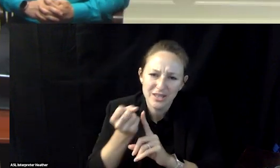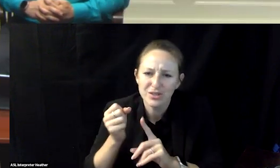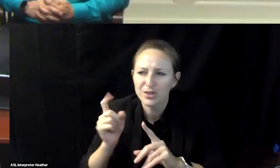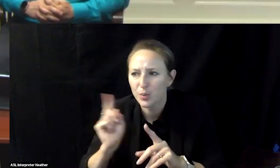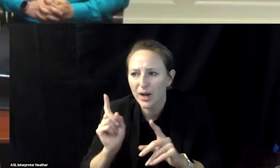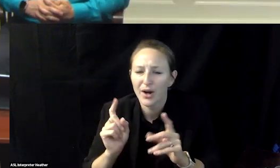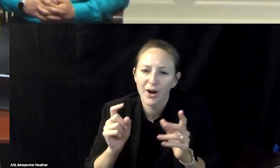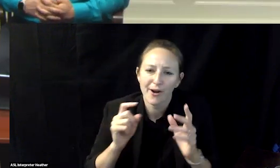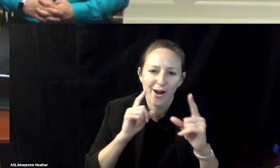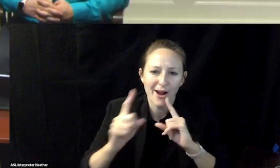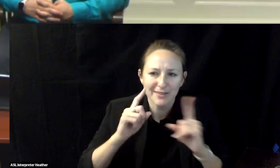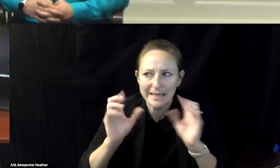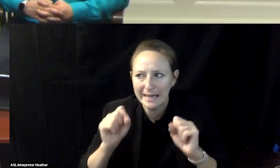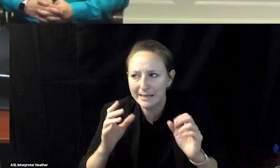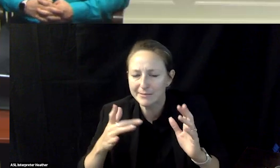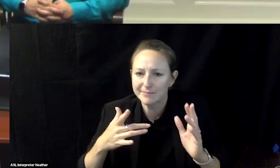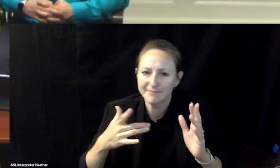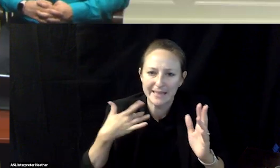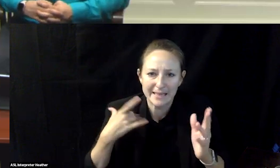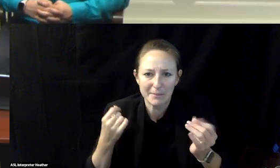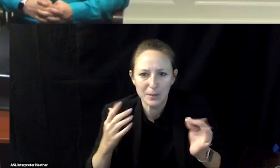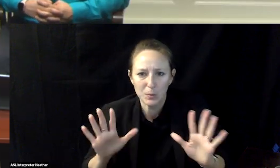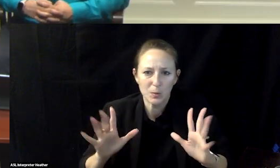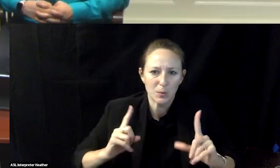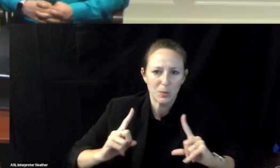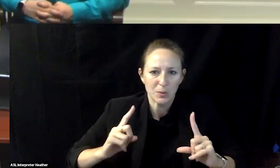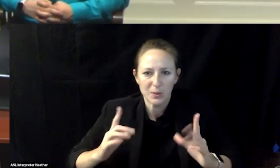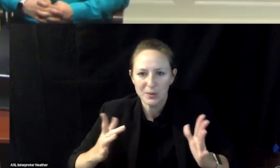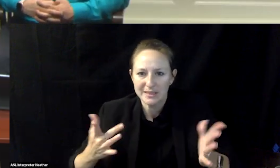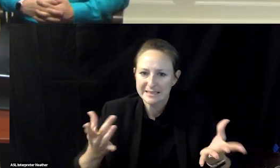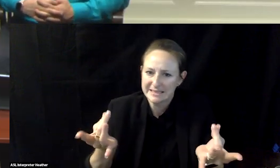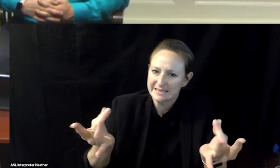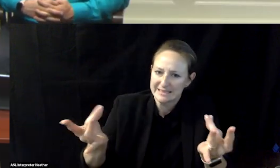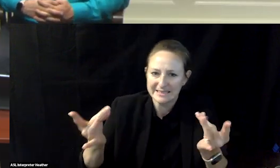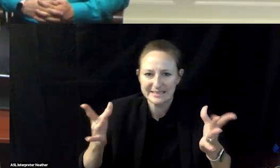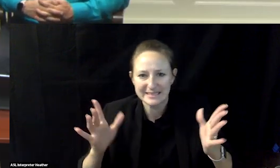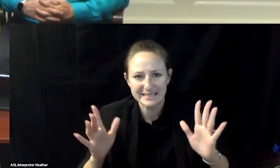little spicy, you know, and